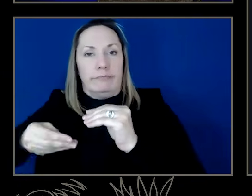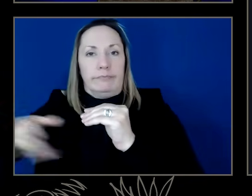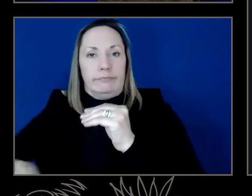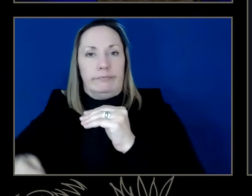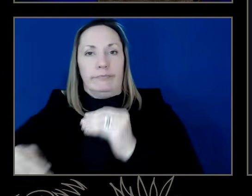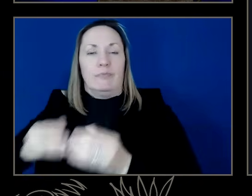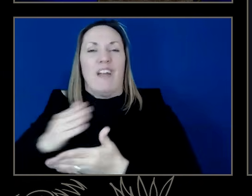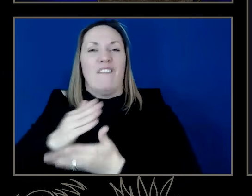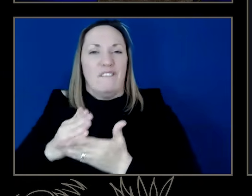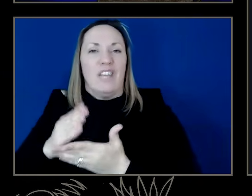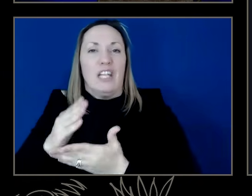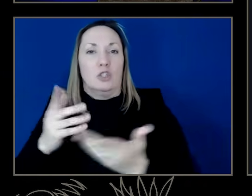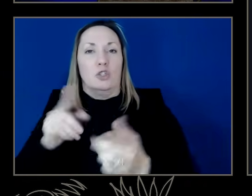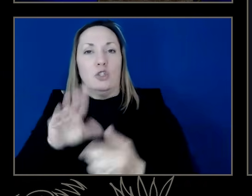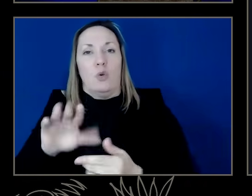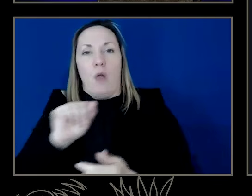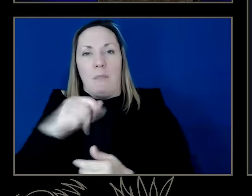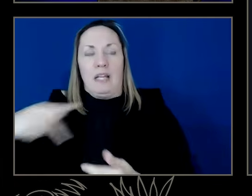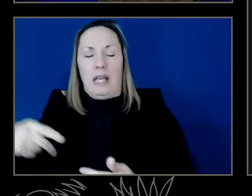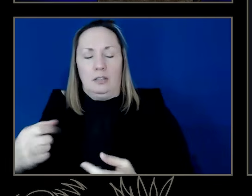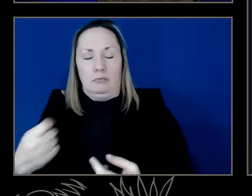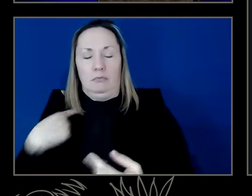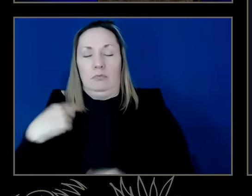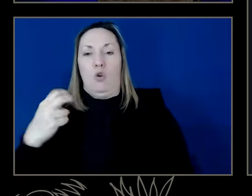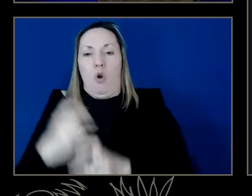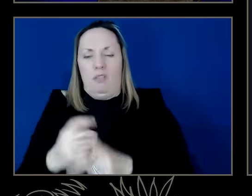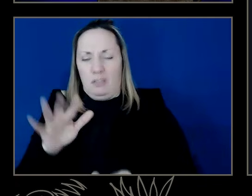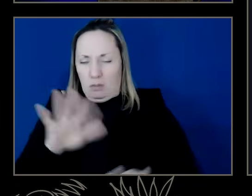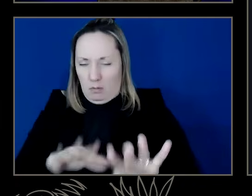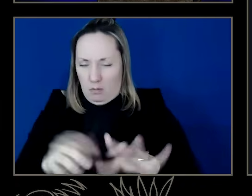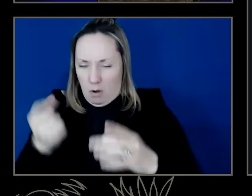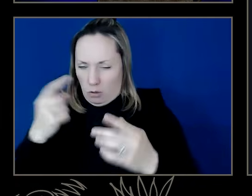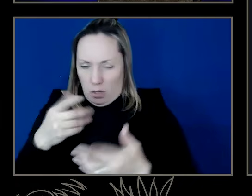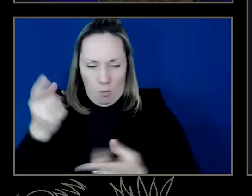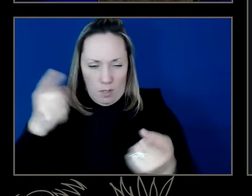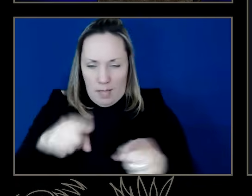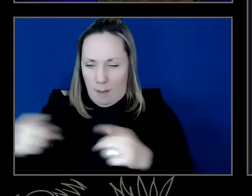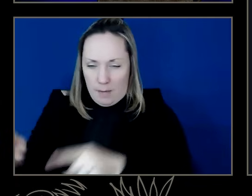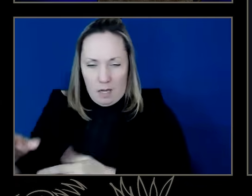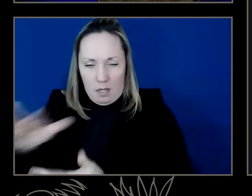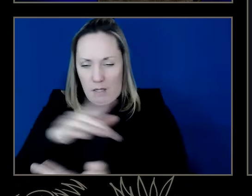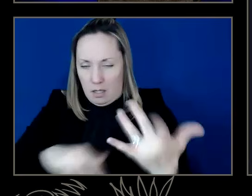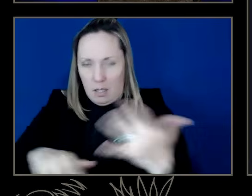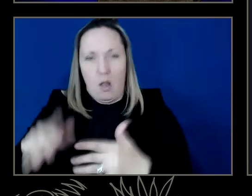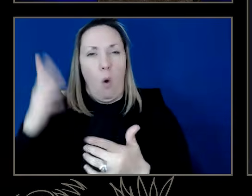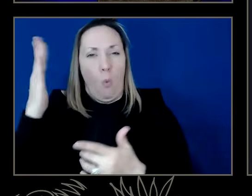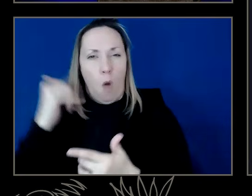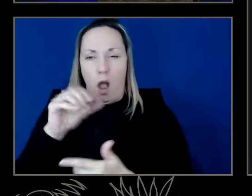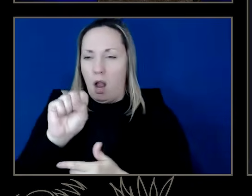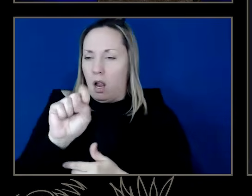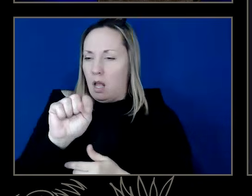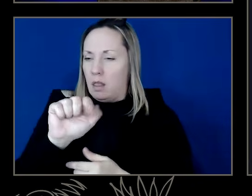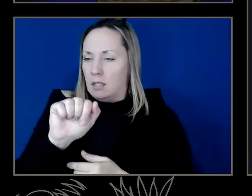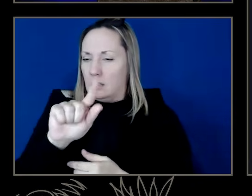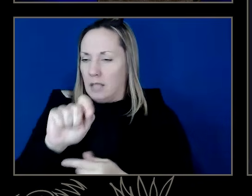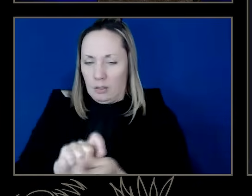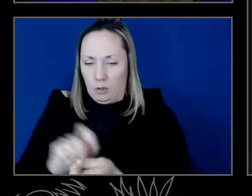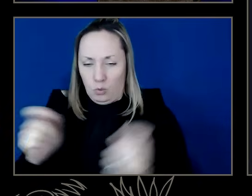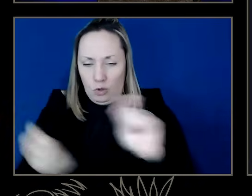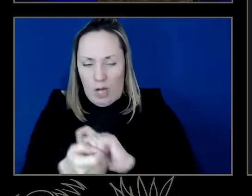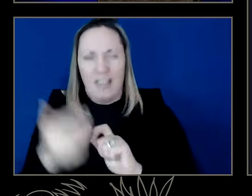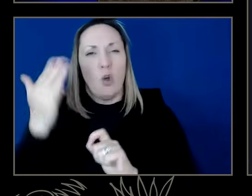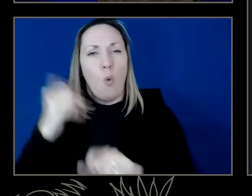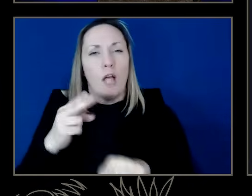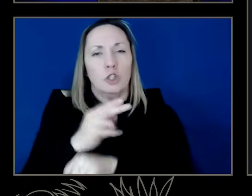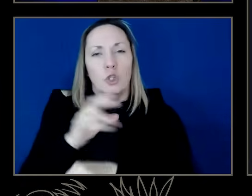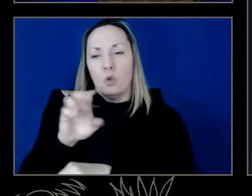that you have trouble understanding what is happening where and what is causing the states to change. And also, why is